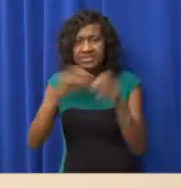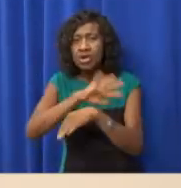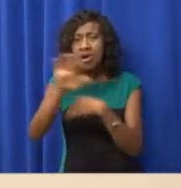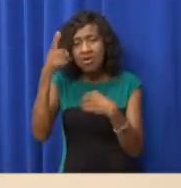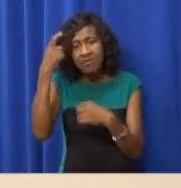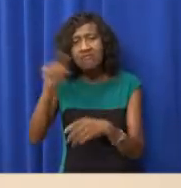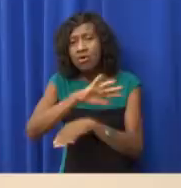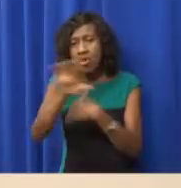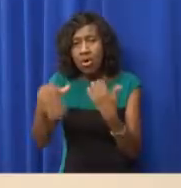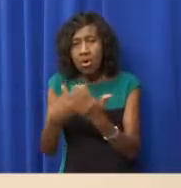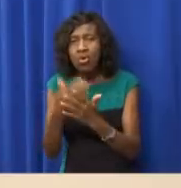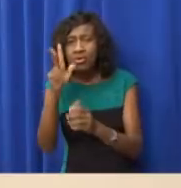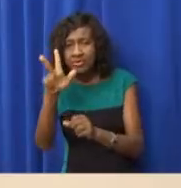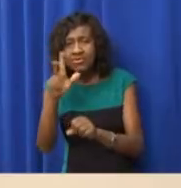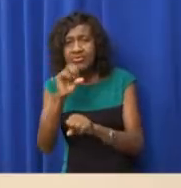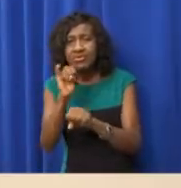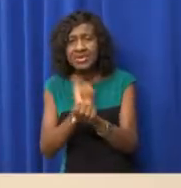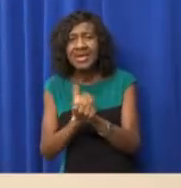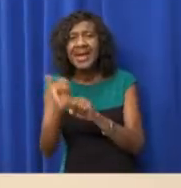our islands.